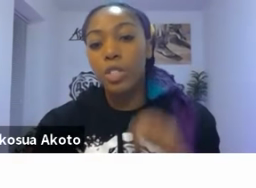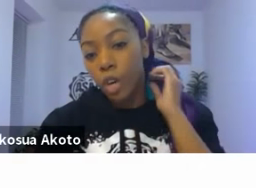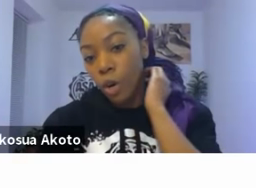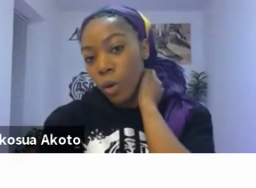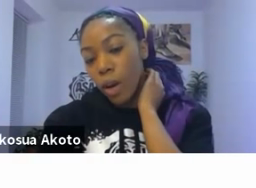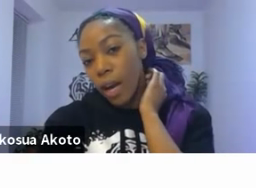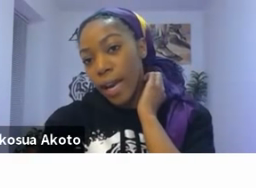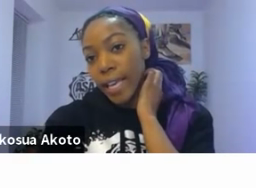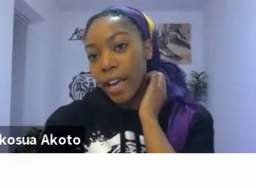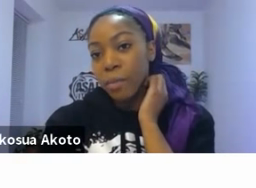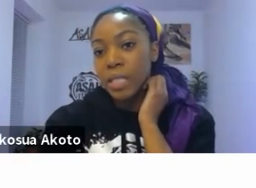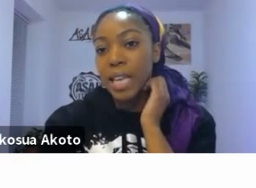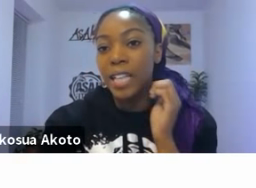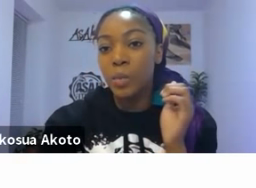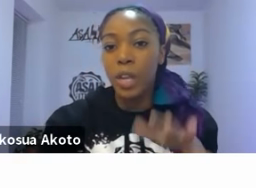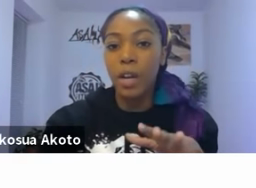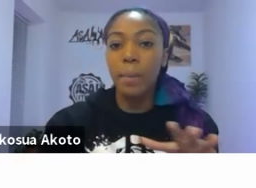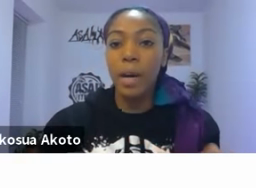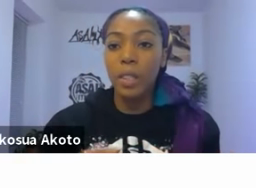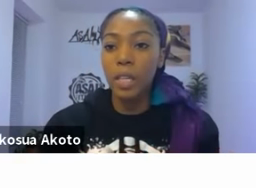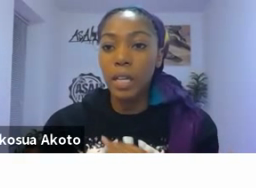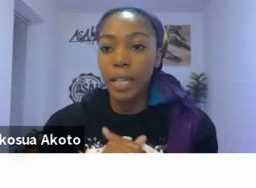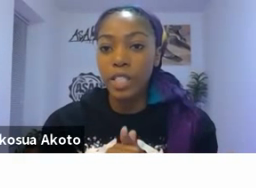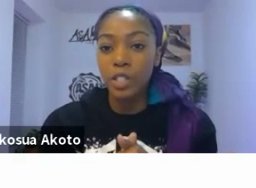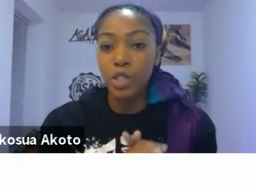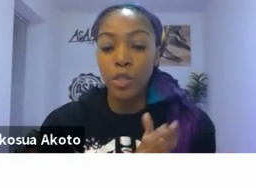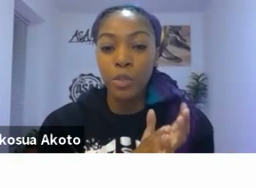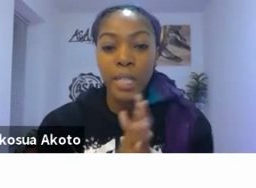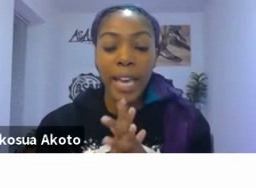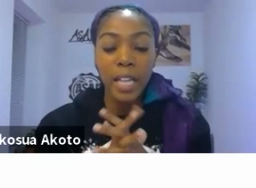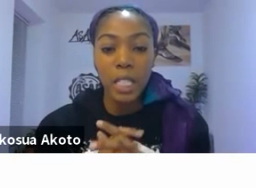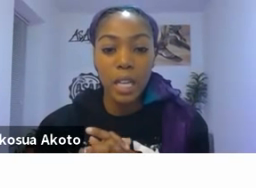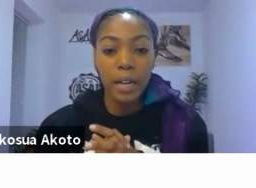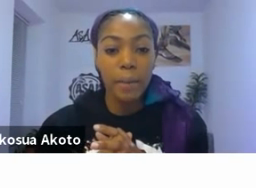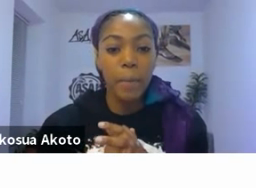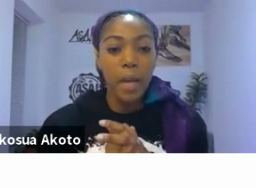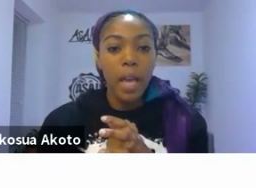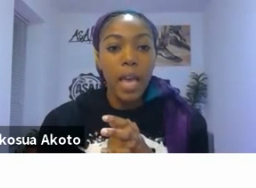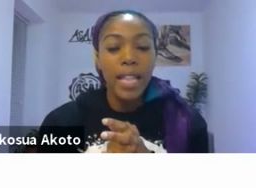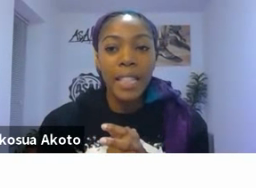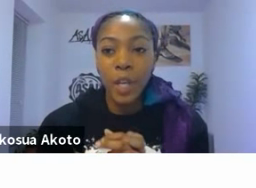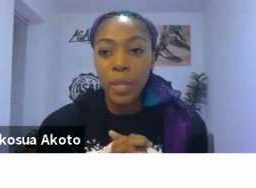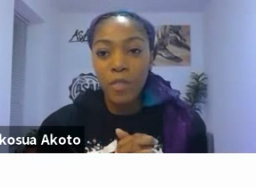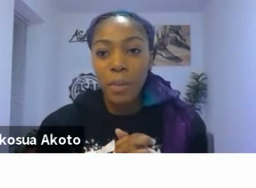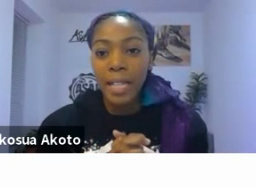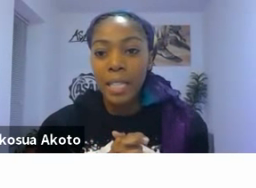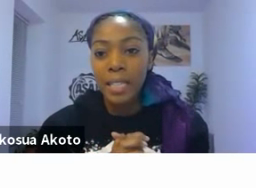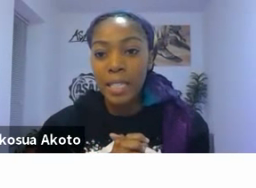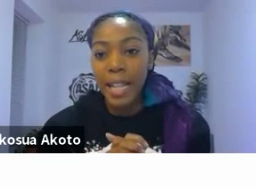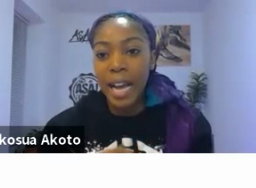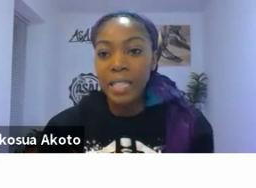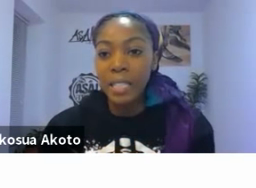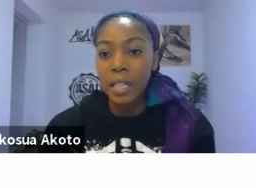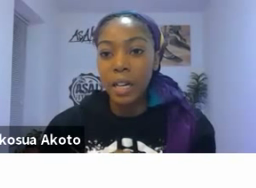right, cool. So I have been tasked with talking about the connections through dance. And I think when everybody